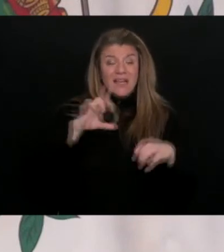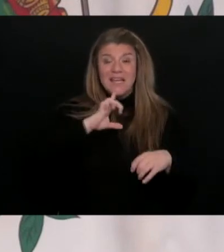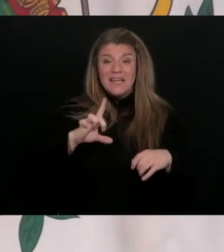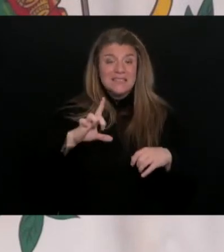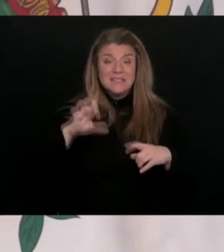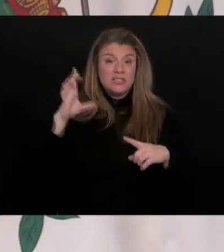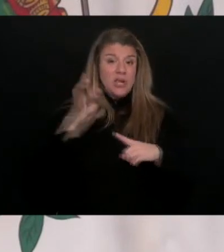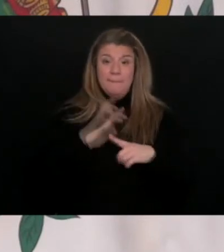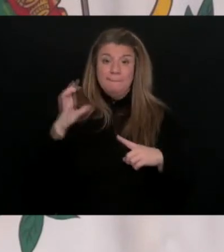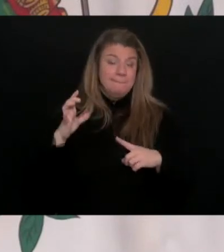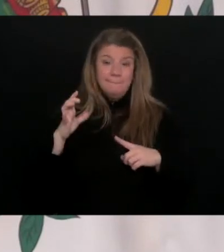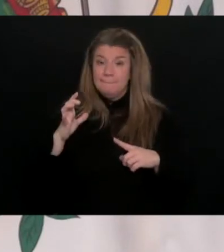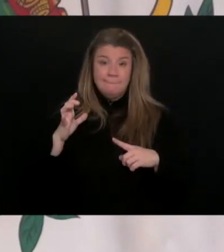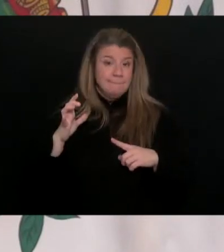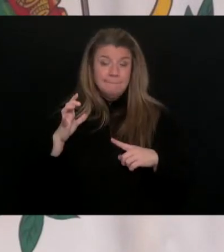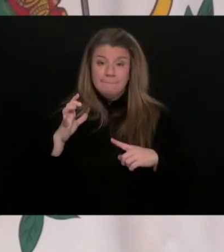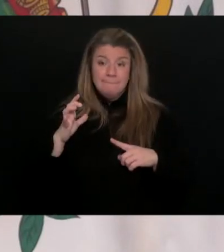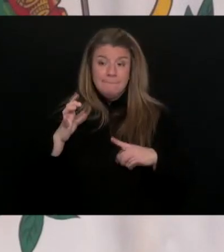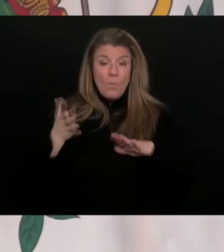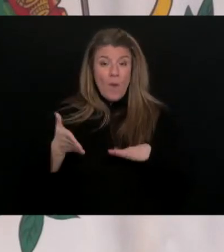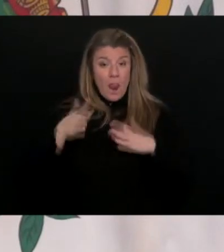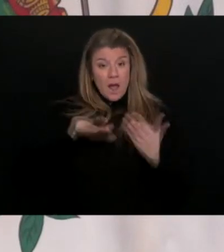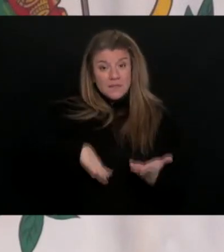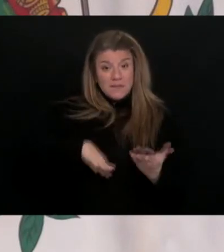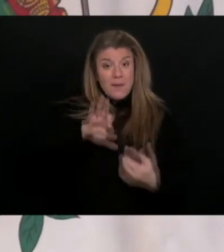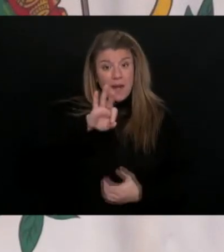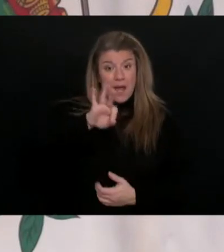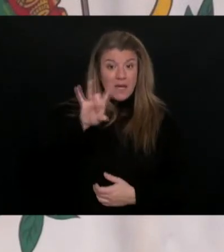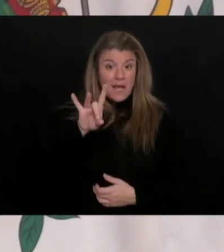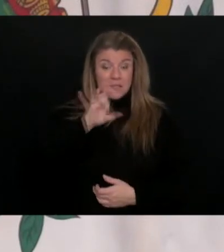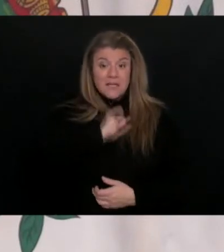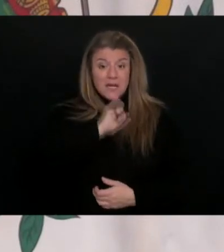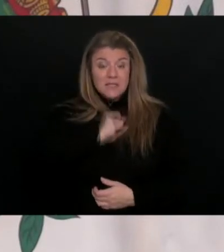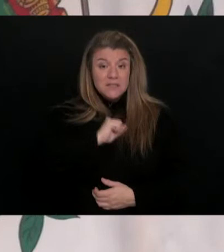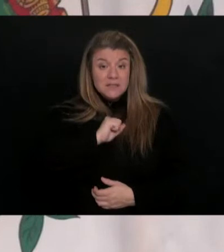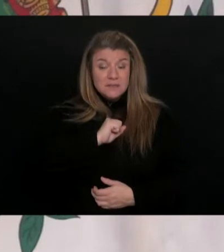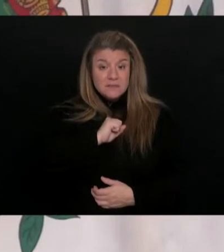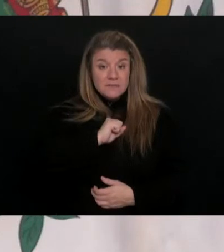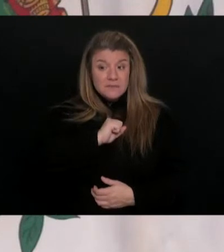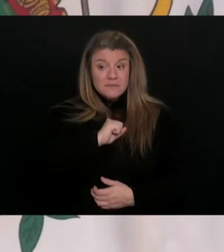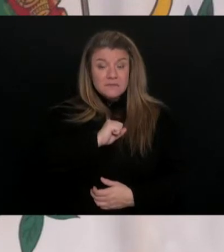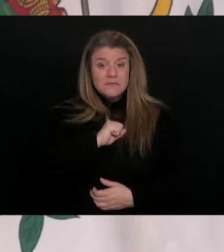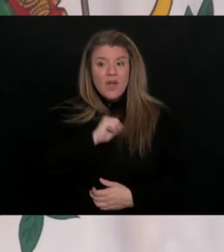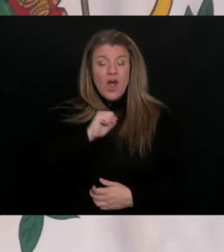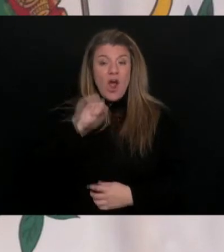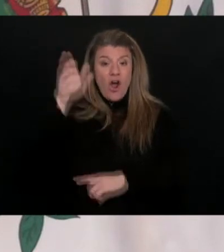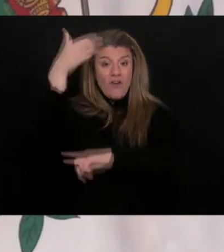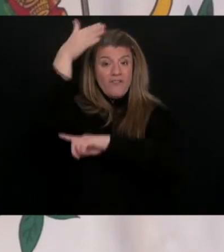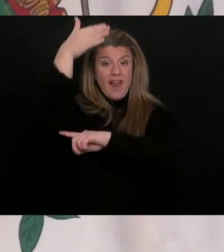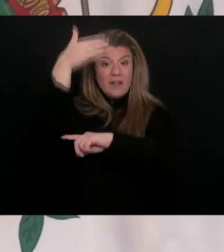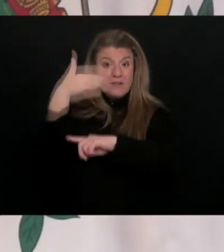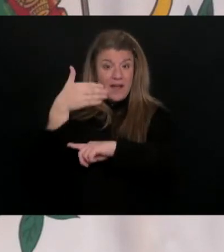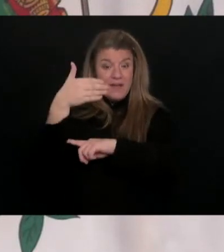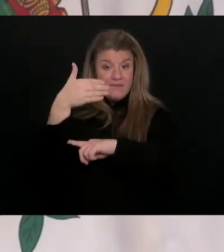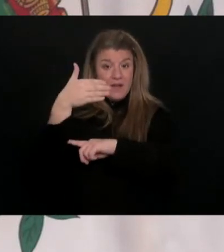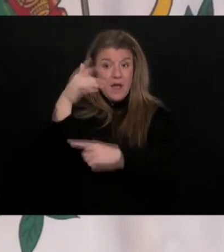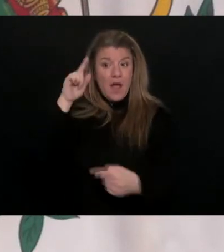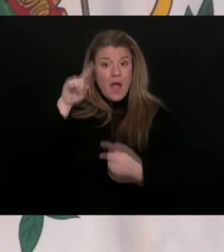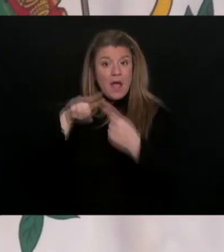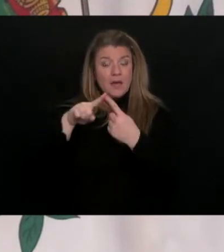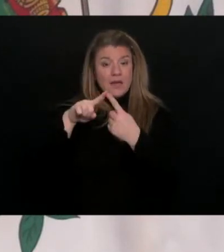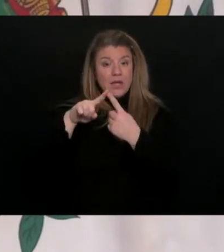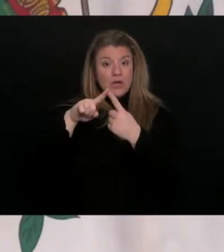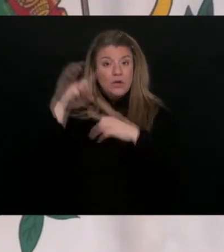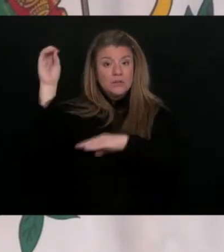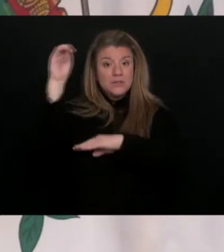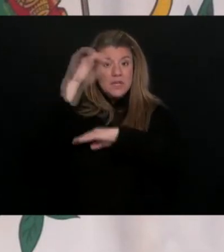chart. We lost him at the age of 98, and our flags will fly at half staff until